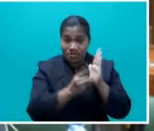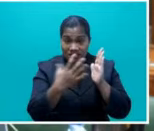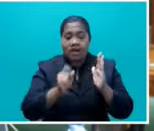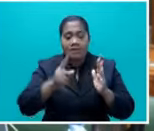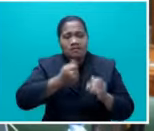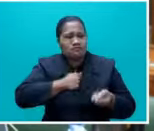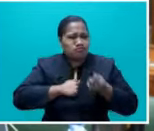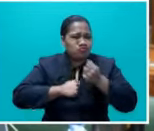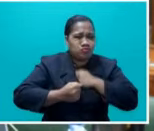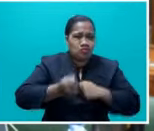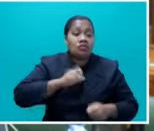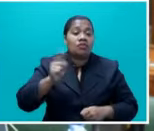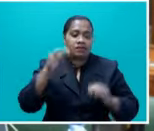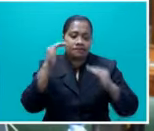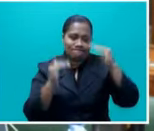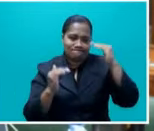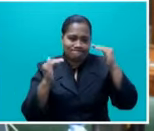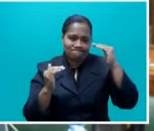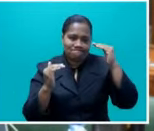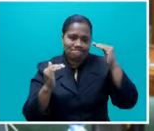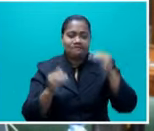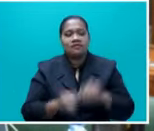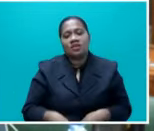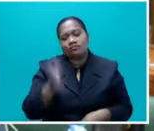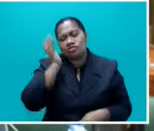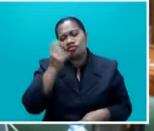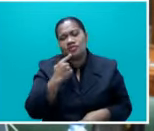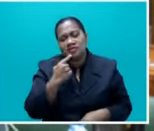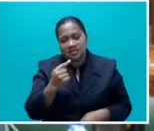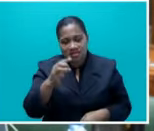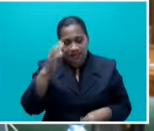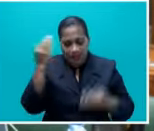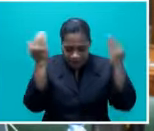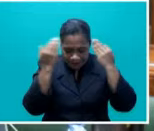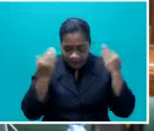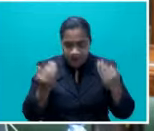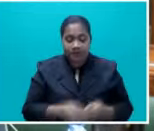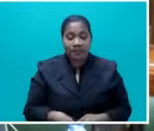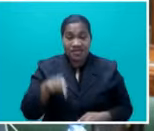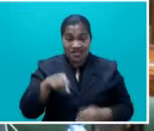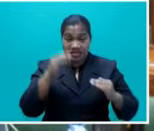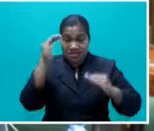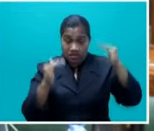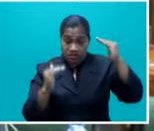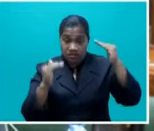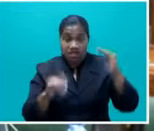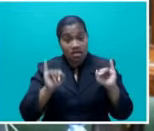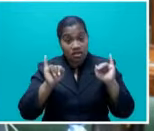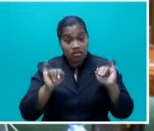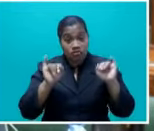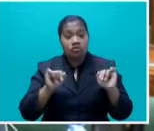the crisis of inequality. And sorry to say, Madam Speaker, while this inequality issue